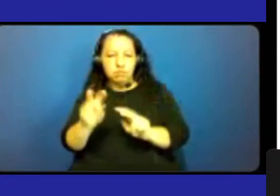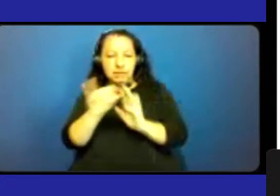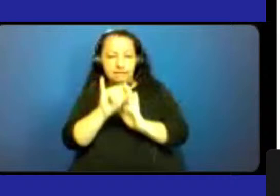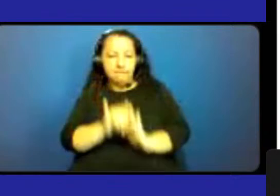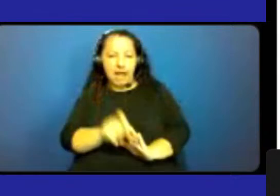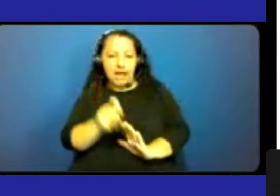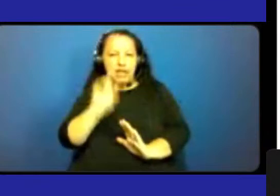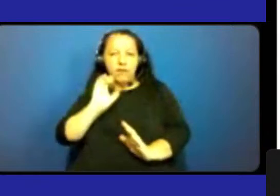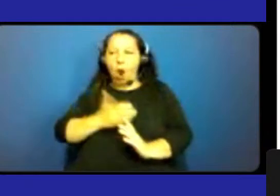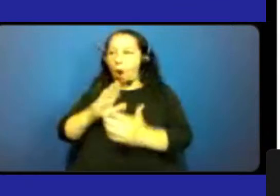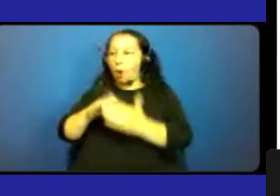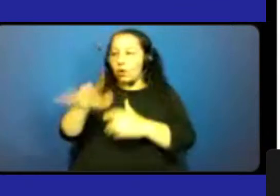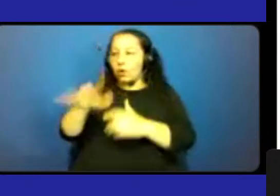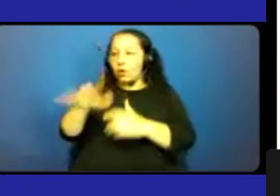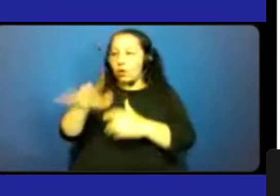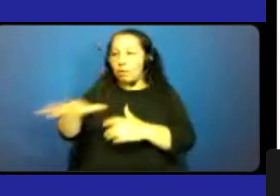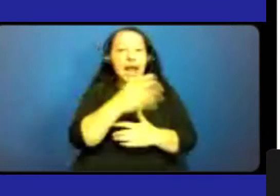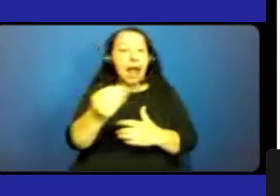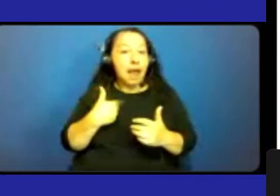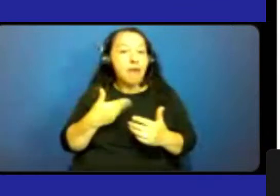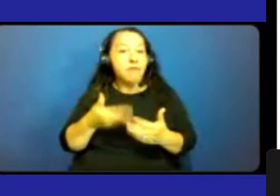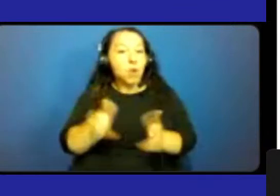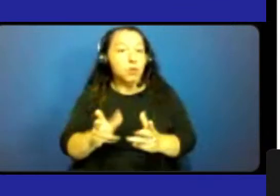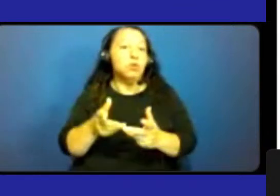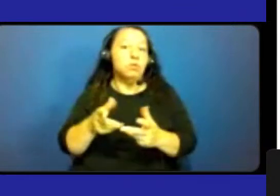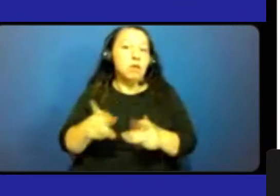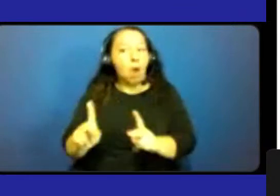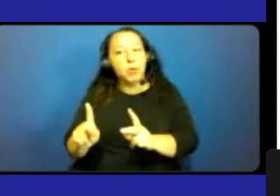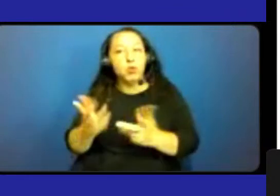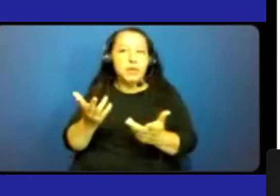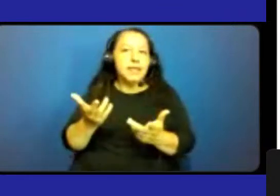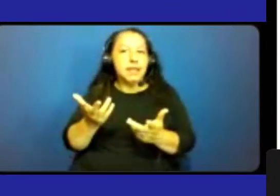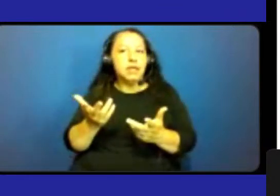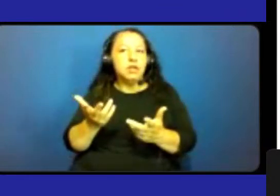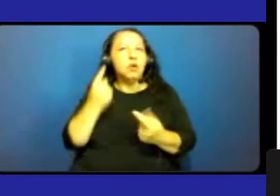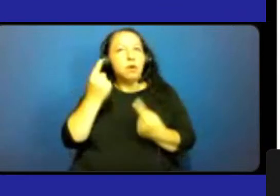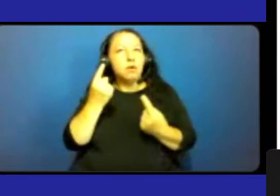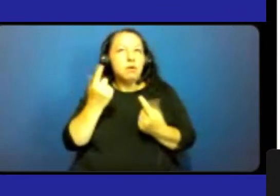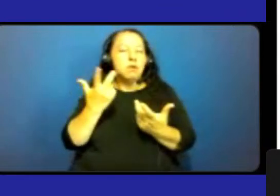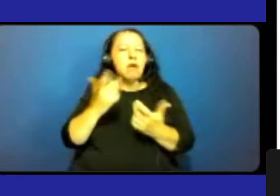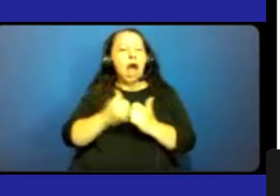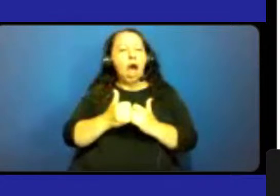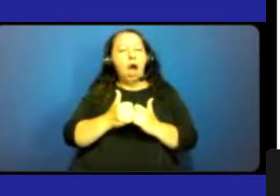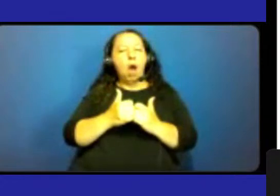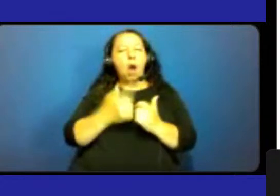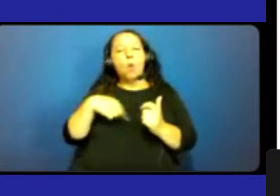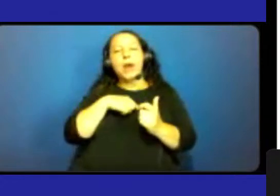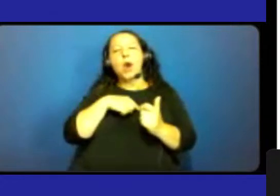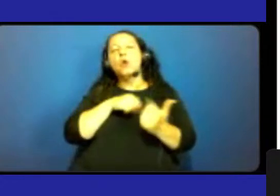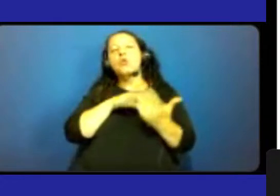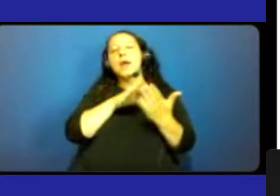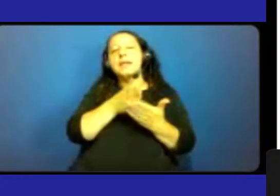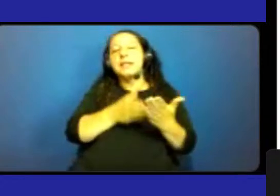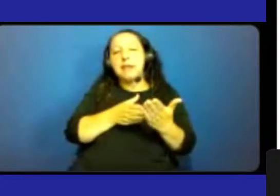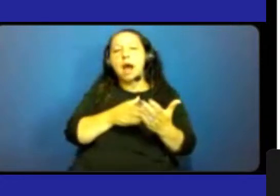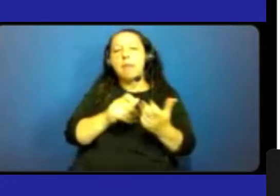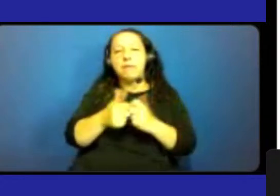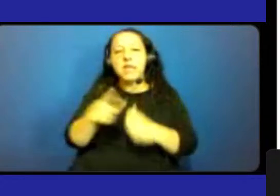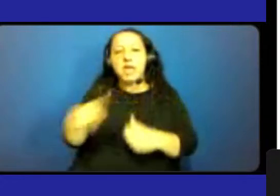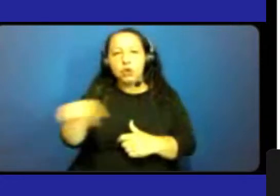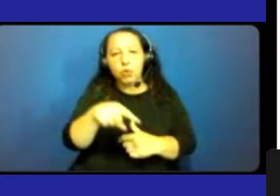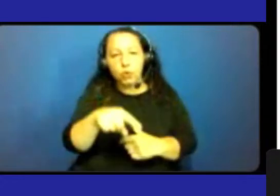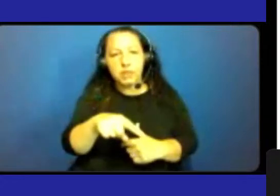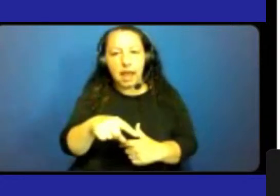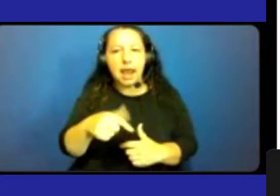community and to have an opportunity to reflect on what we're doing to help address some of the issues that they